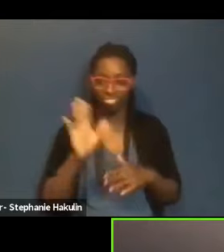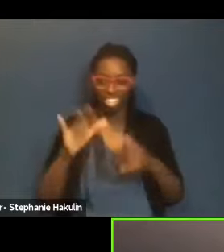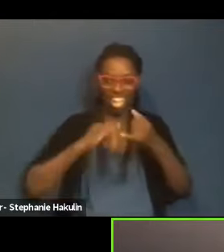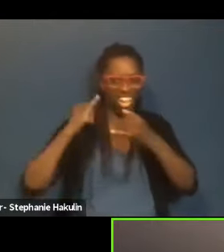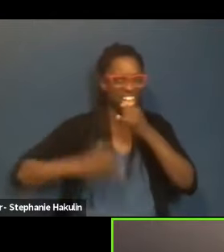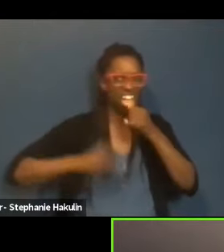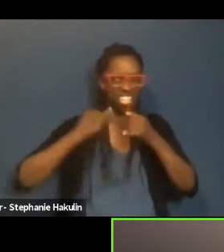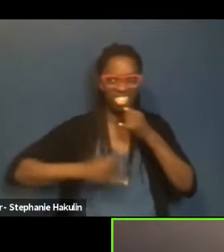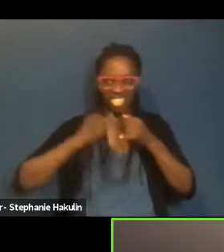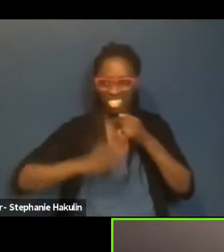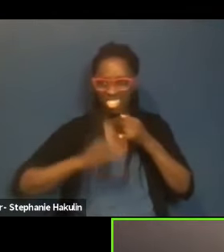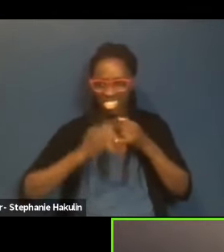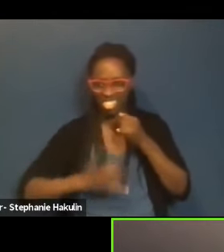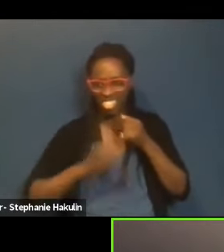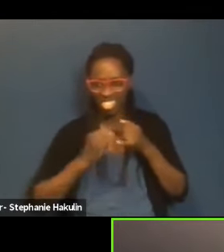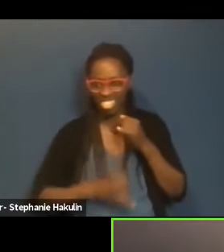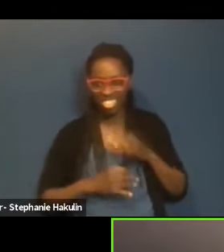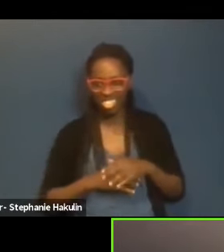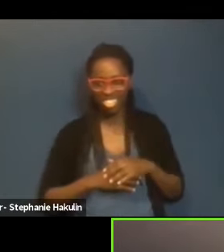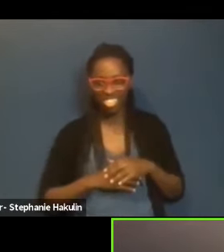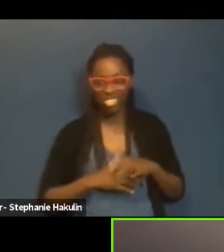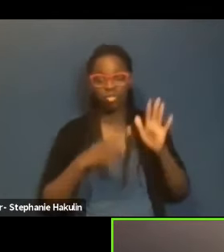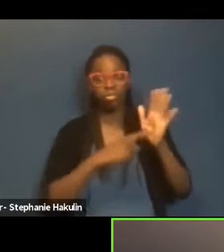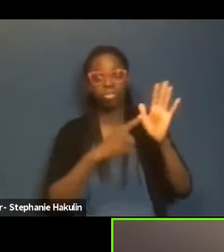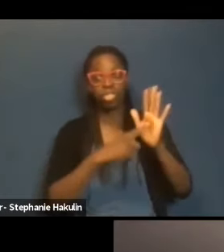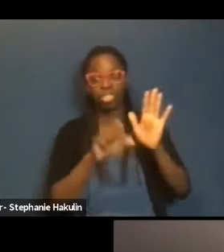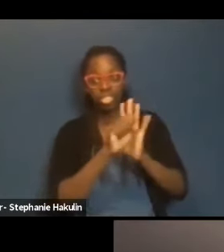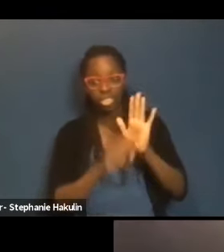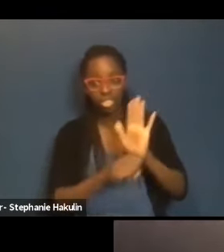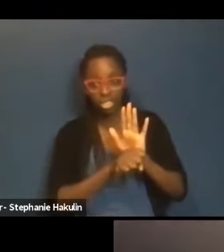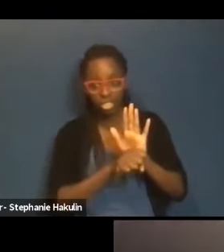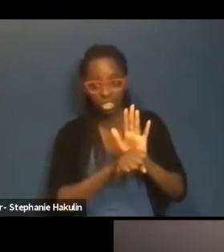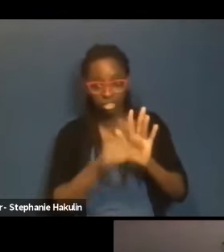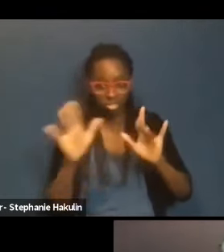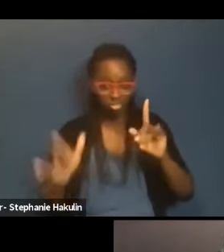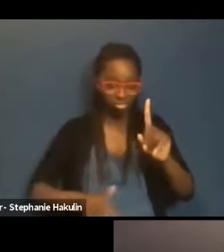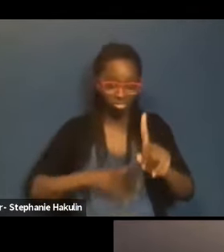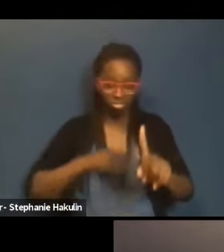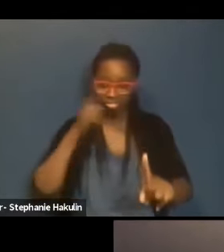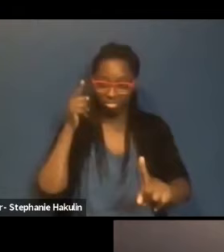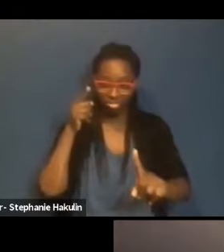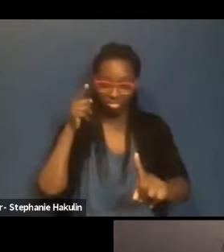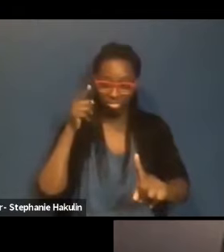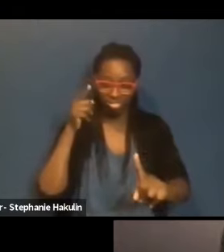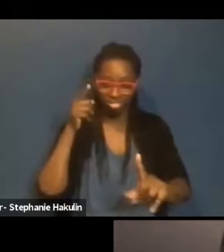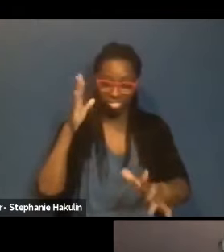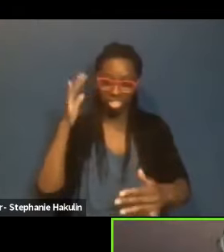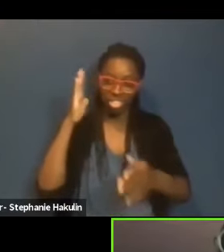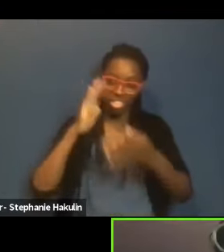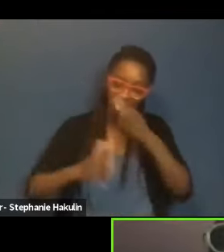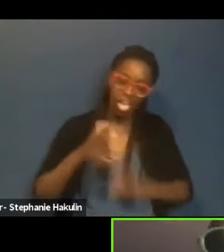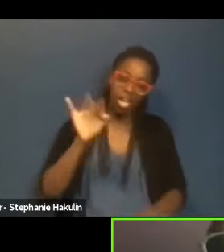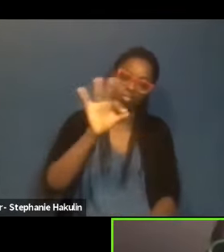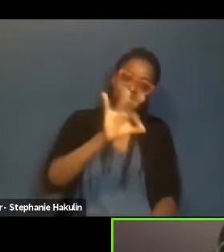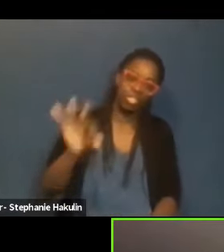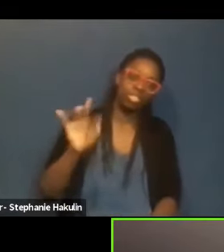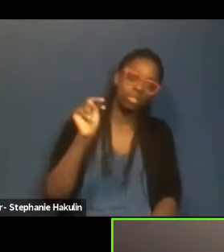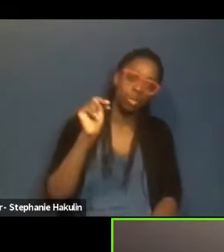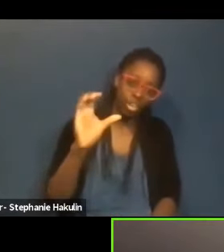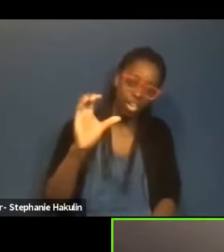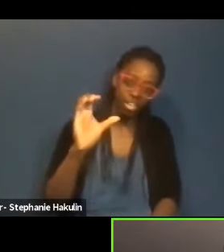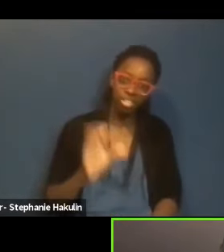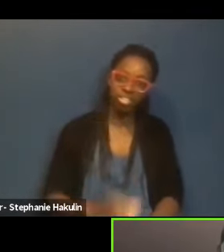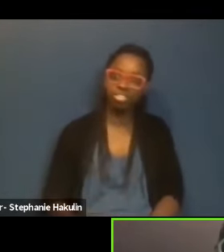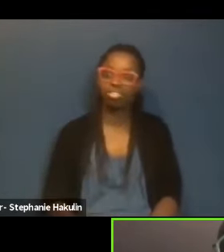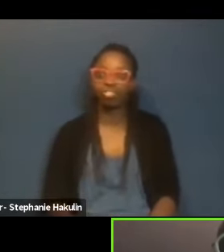state of North Carolina. More specifically, they represent the city of Fayetteville. Y'all, please give it up for the final poets